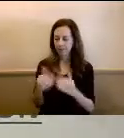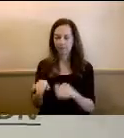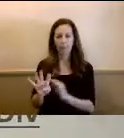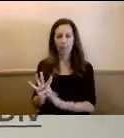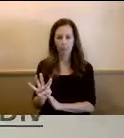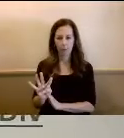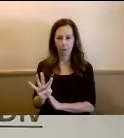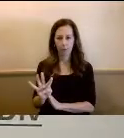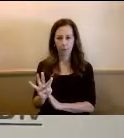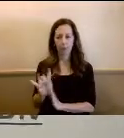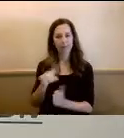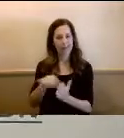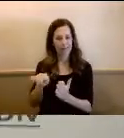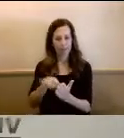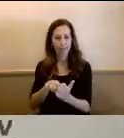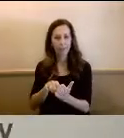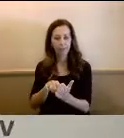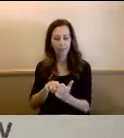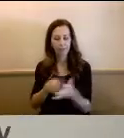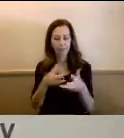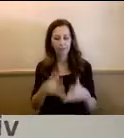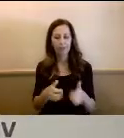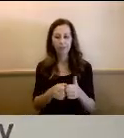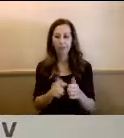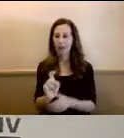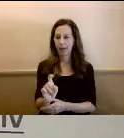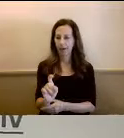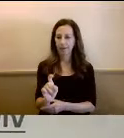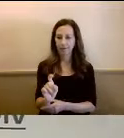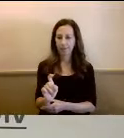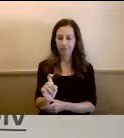by 4. Those cancel, so that leaves x.